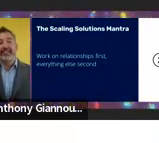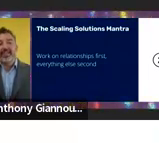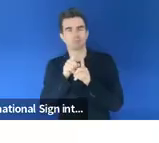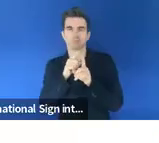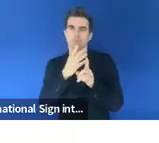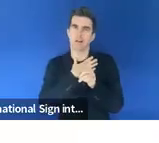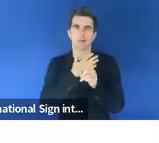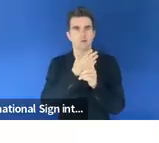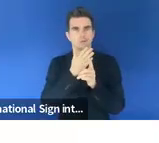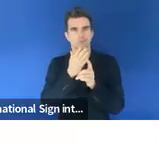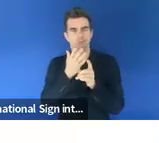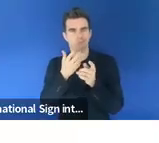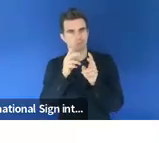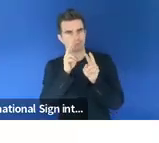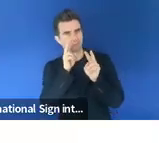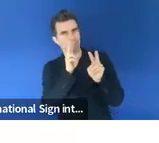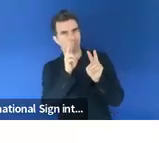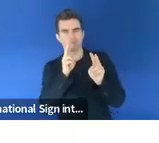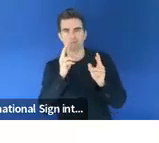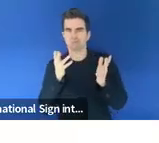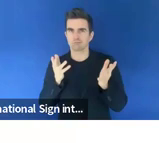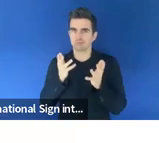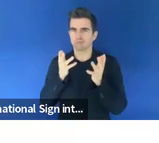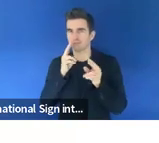first, everything else second. It's easy